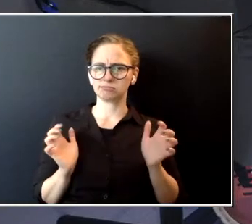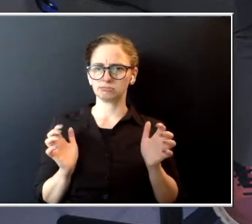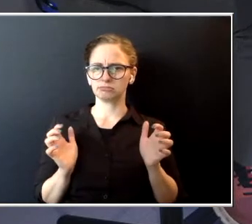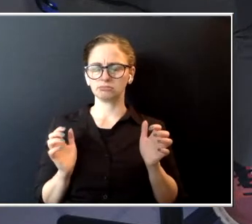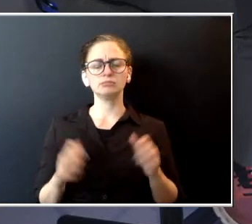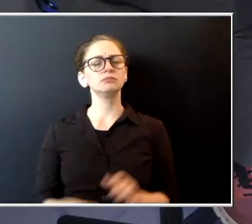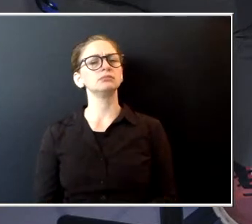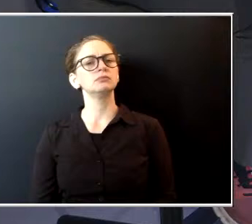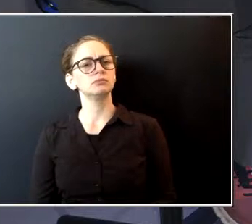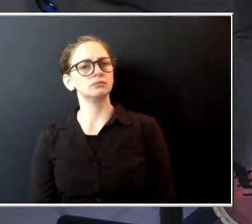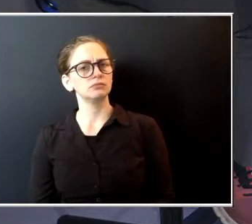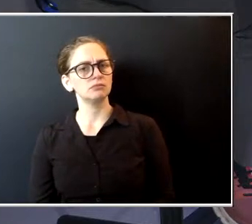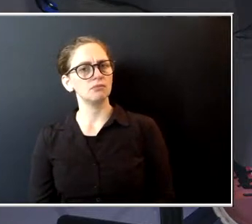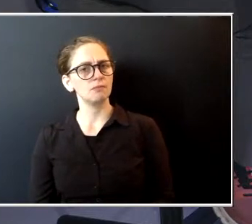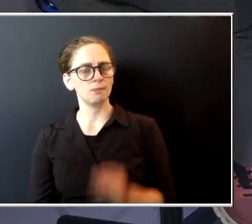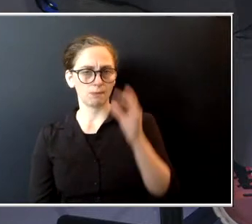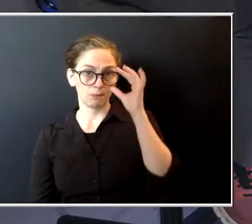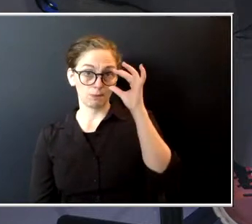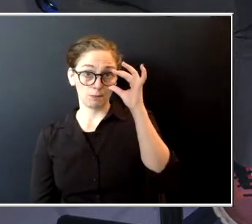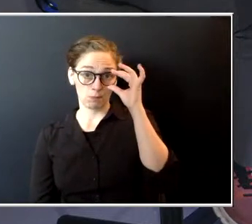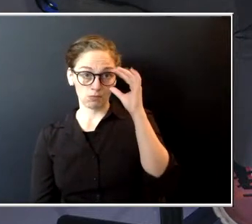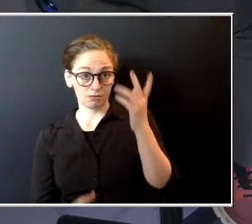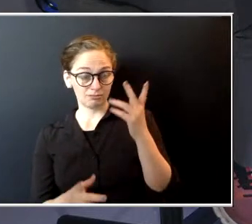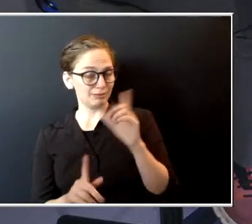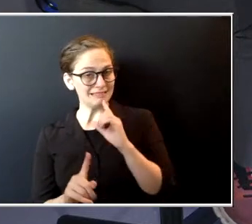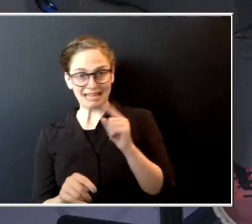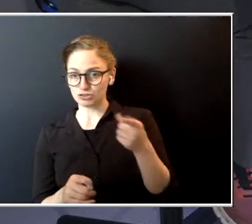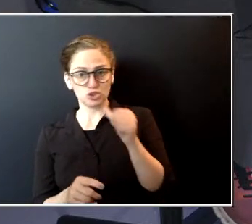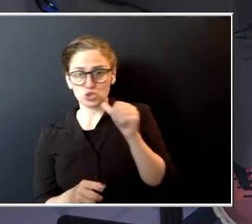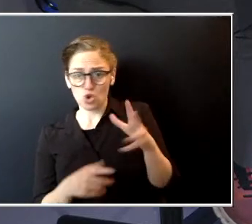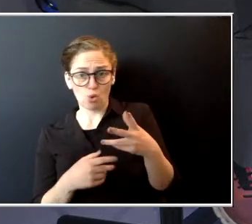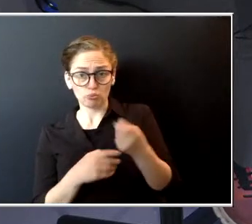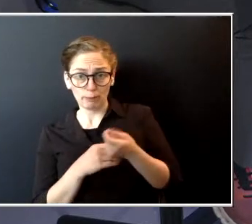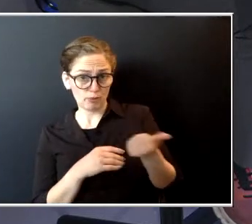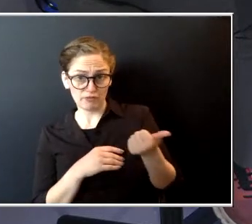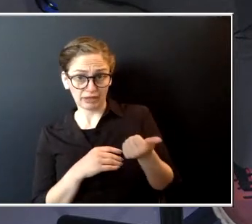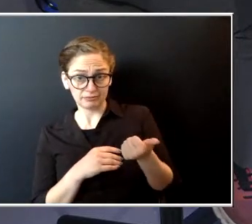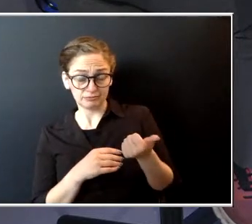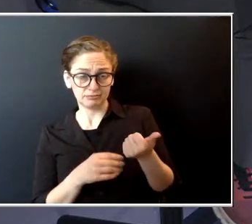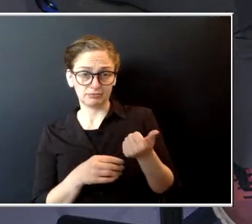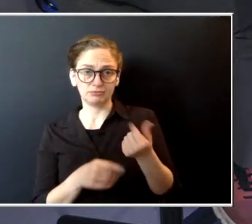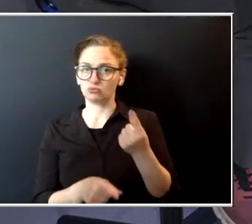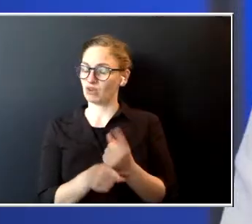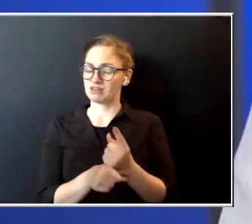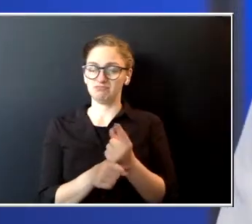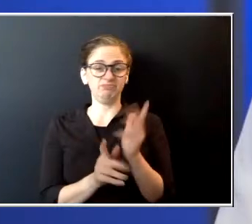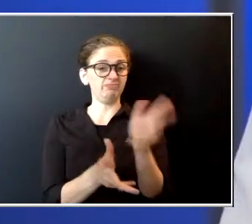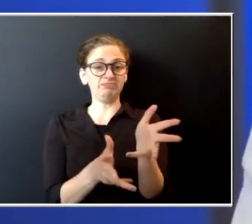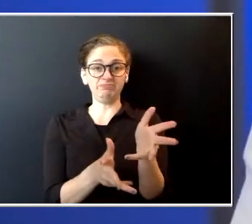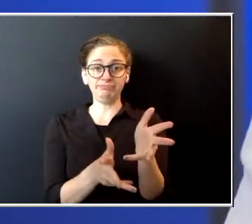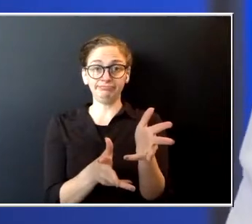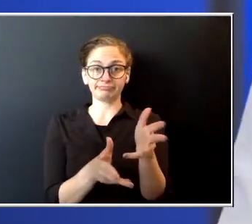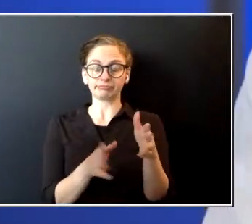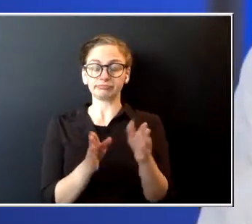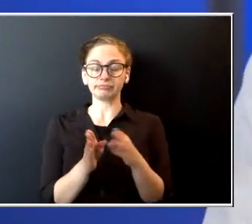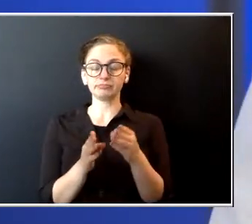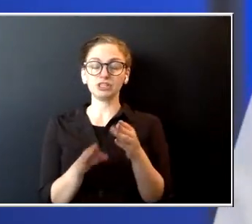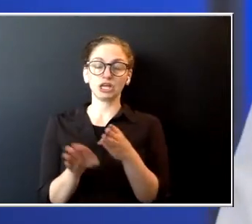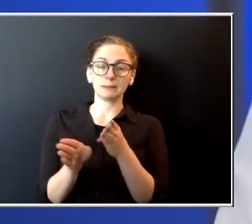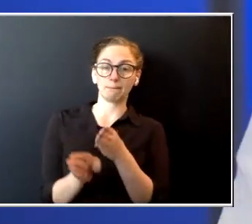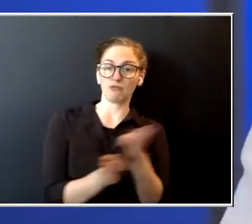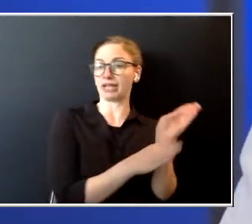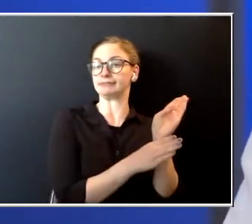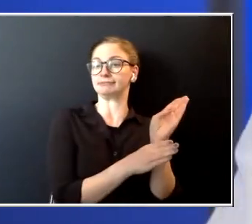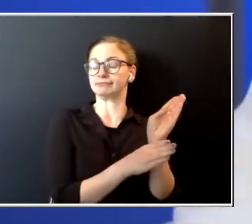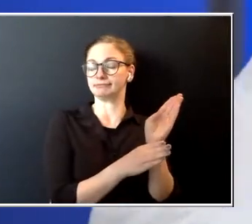without opening the chest? The answer is you don't remove the You old do not valve. remove it at all. So You just so leave the it valve in is just there, moved right? out of the way by the new Yeah. valve. So those metal frames that you saw in